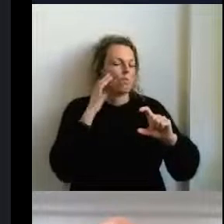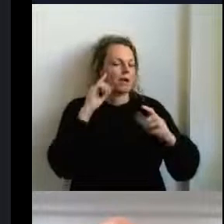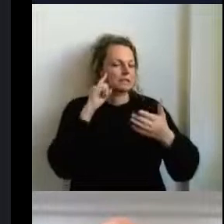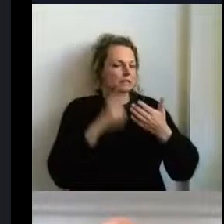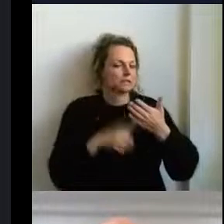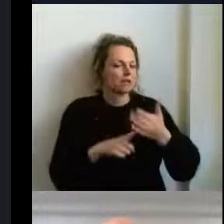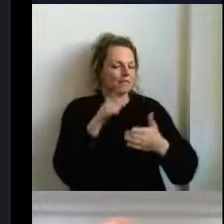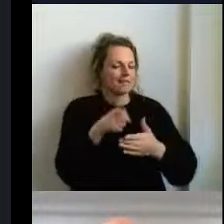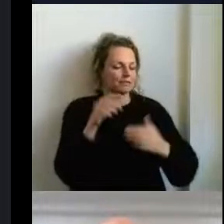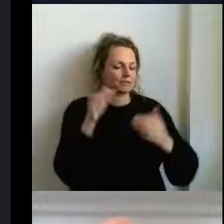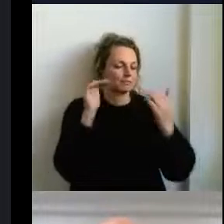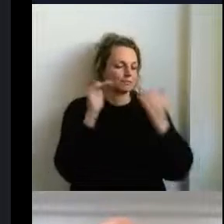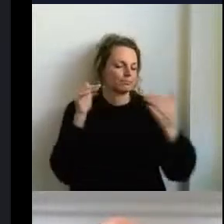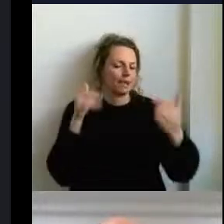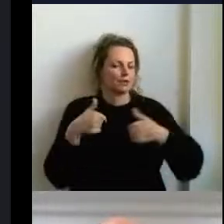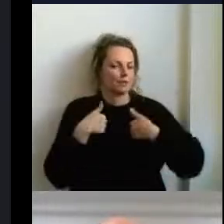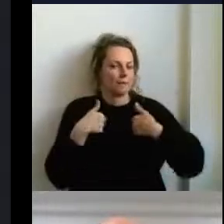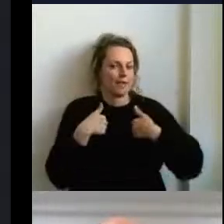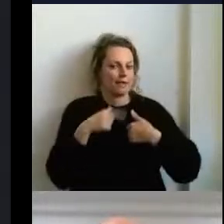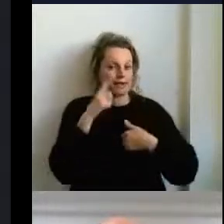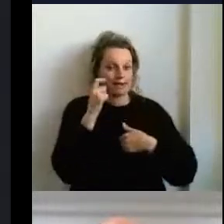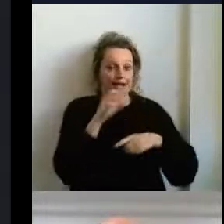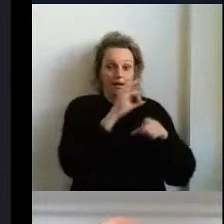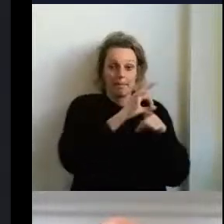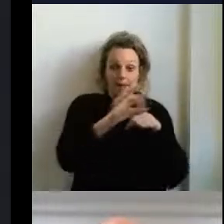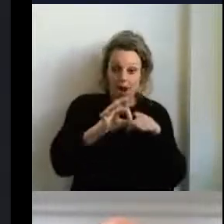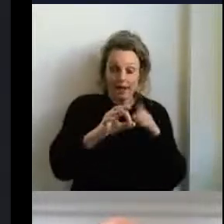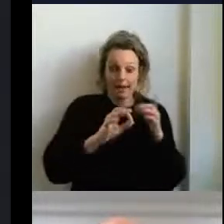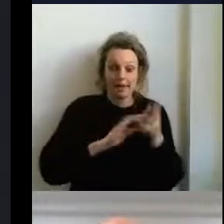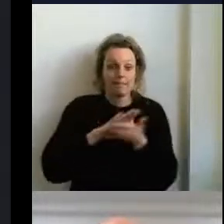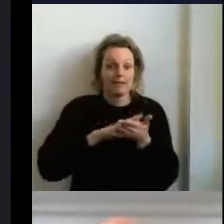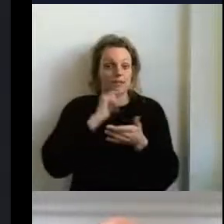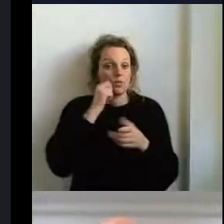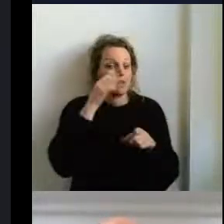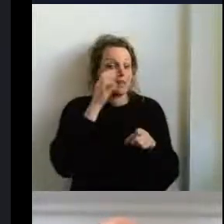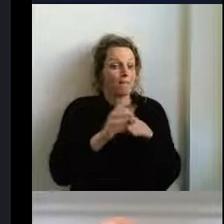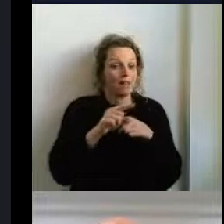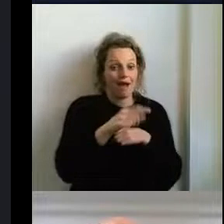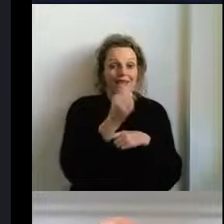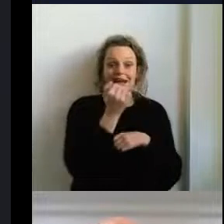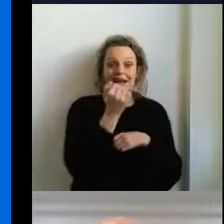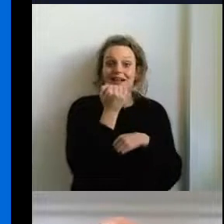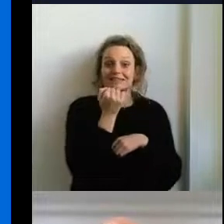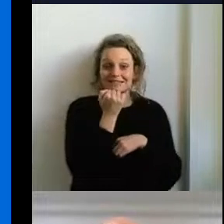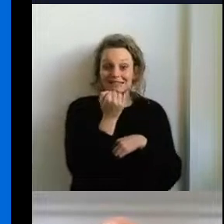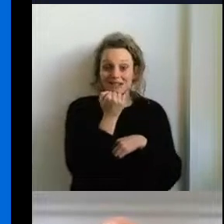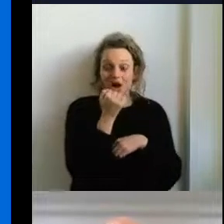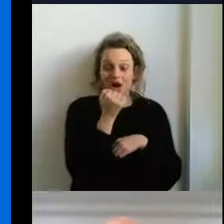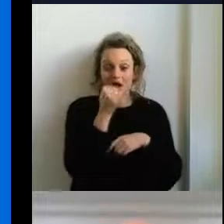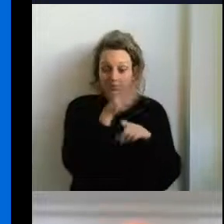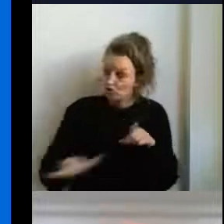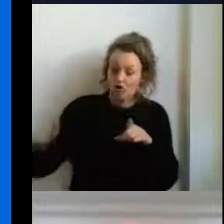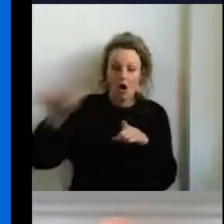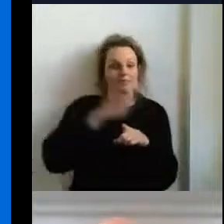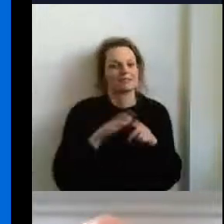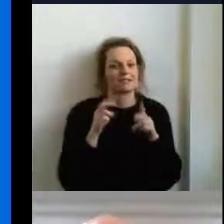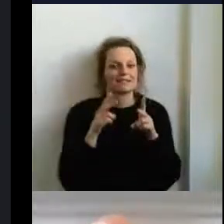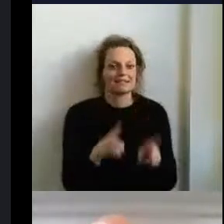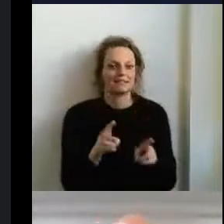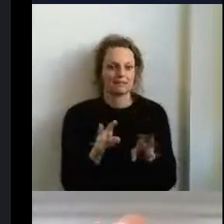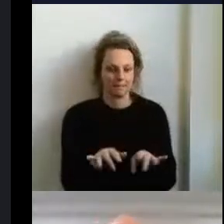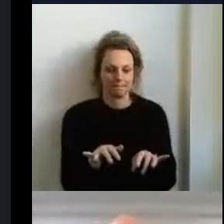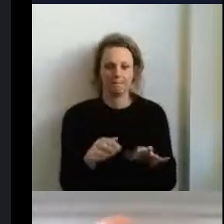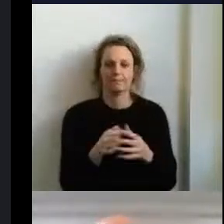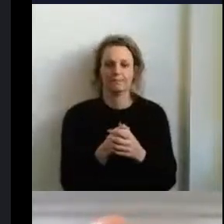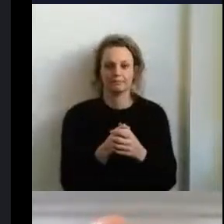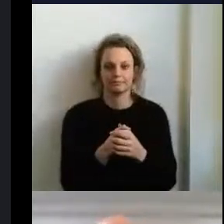click on apply, and it's going to apply that text size across the system. And there will be this little screen curtain